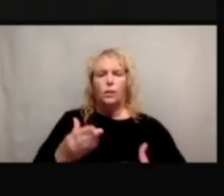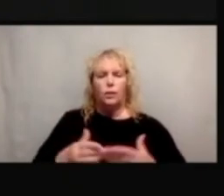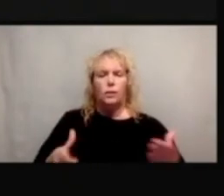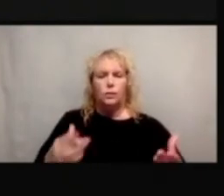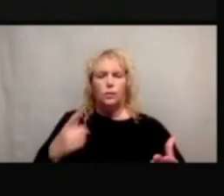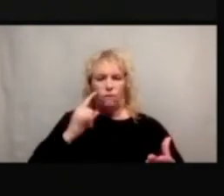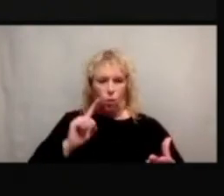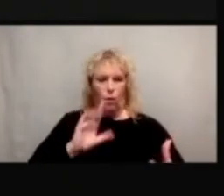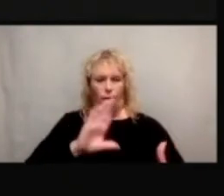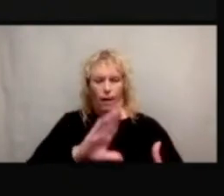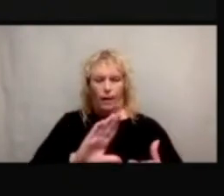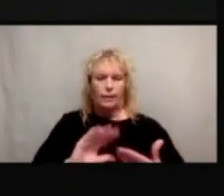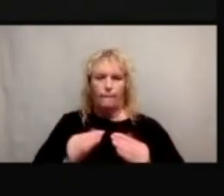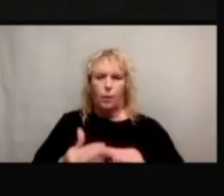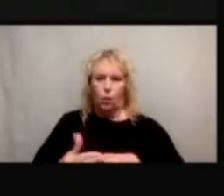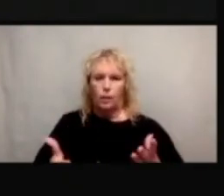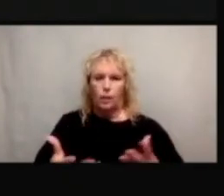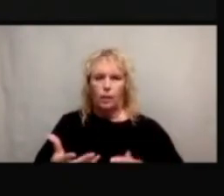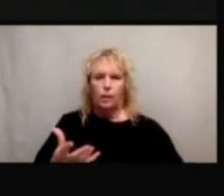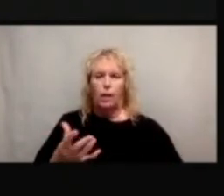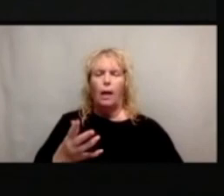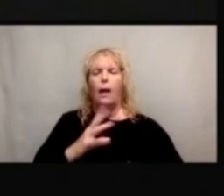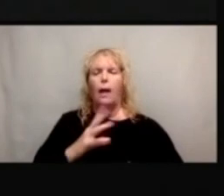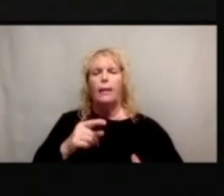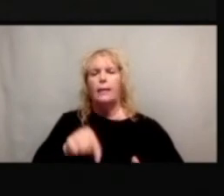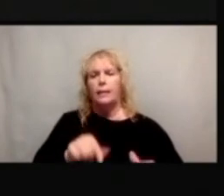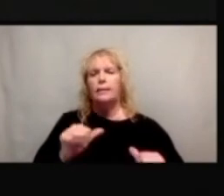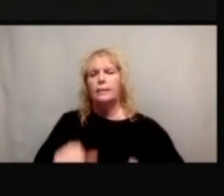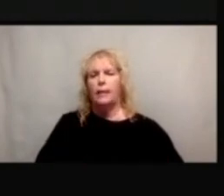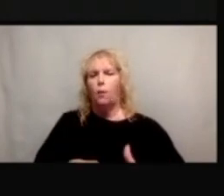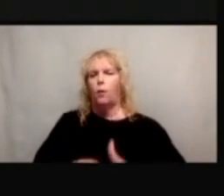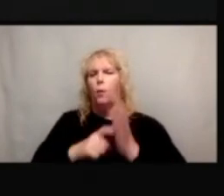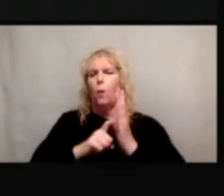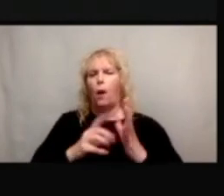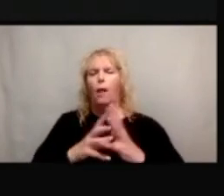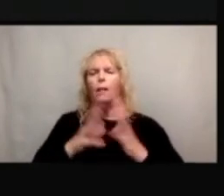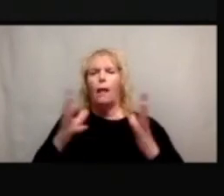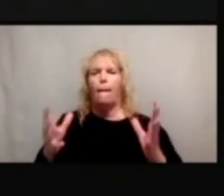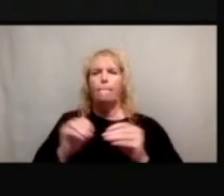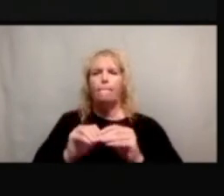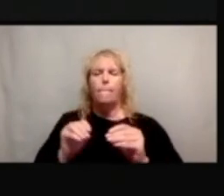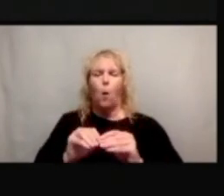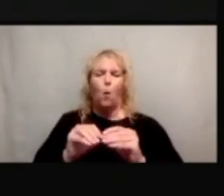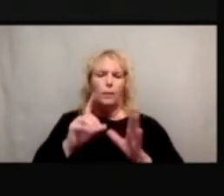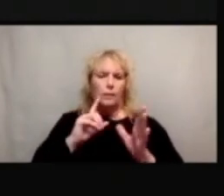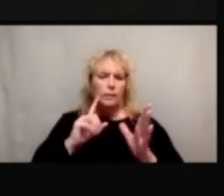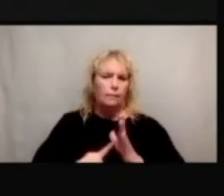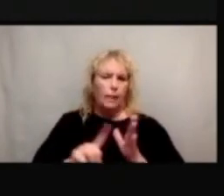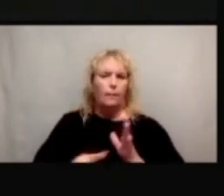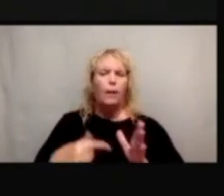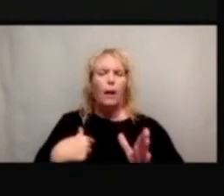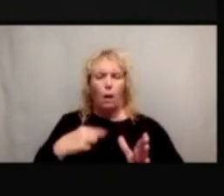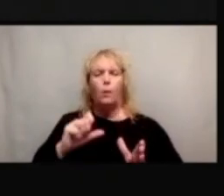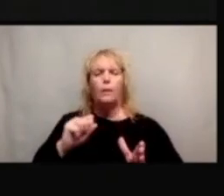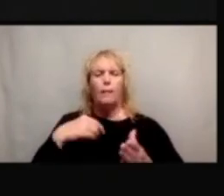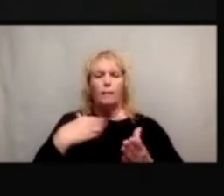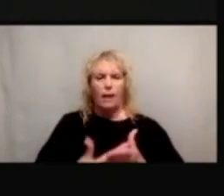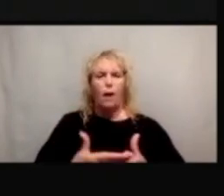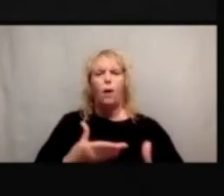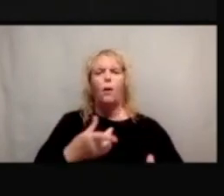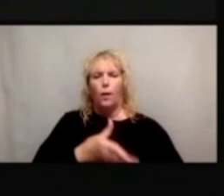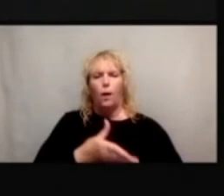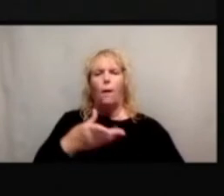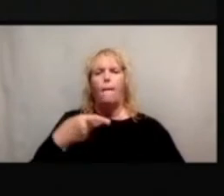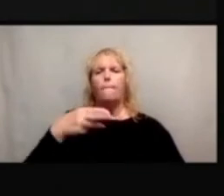And we've decided to settle in, and this requires much more exploration, but we settled in on pre-pandemic, sites